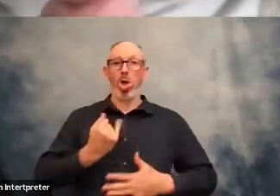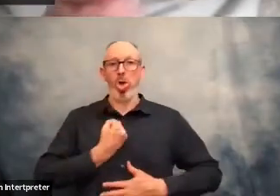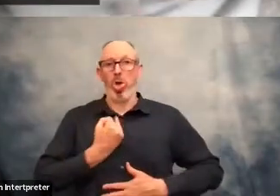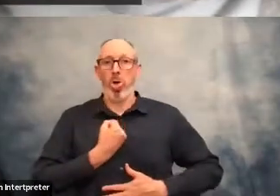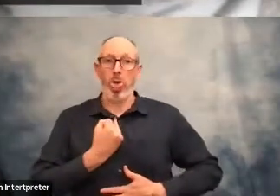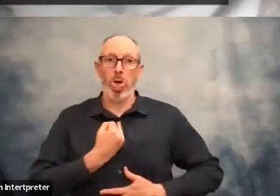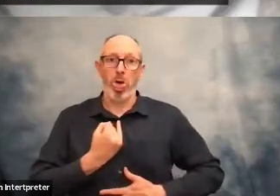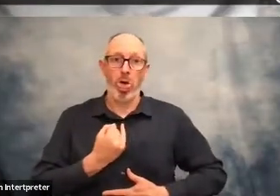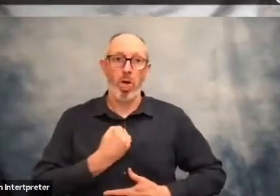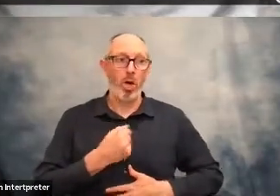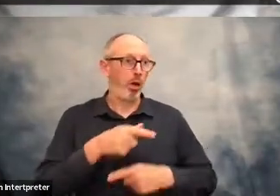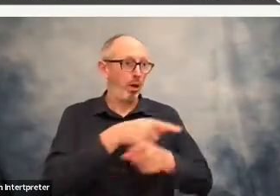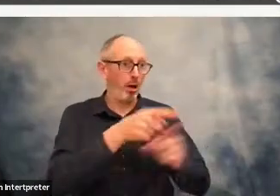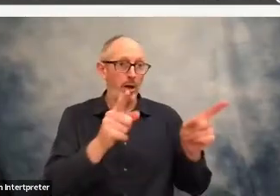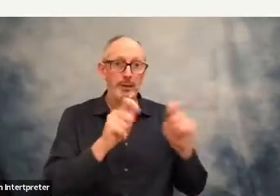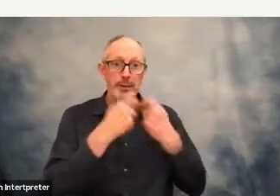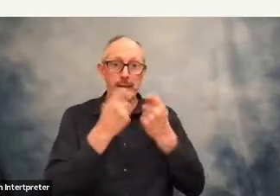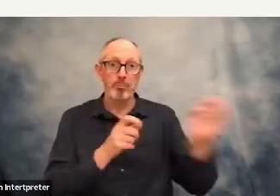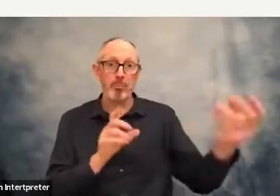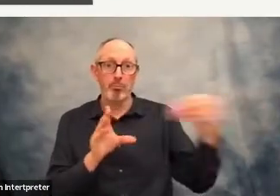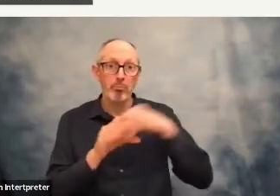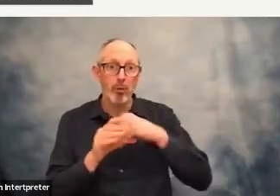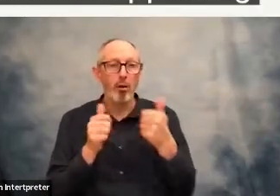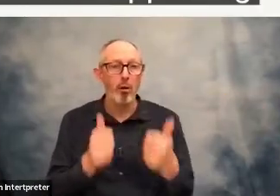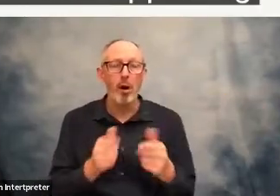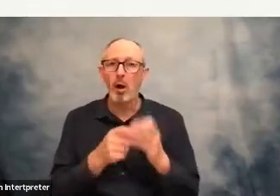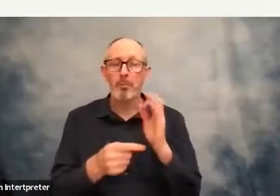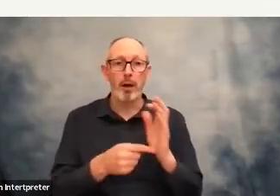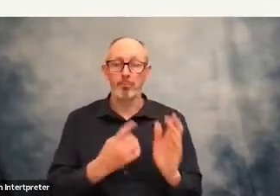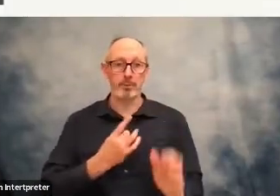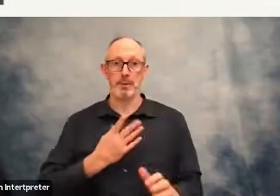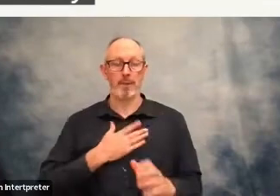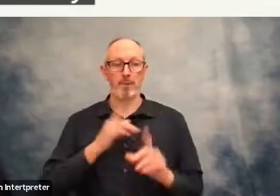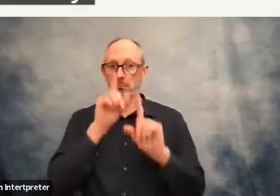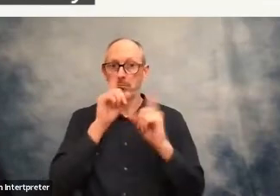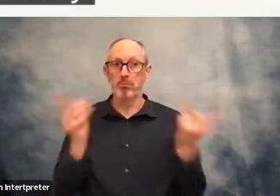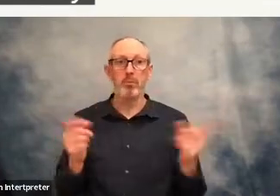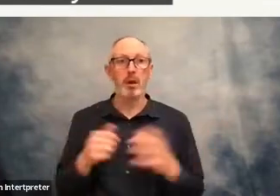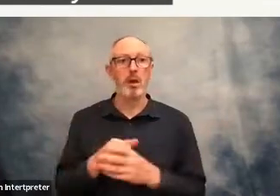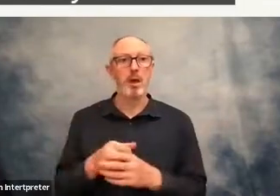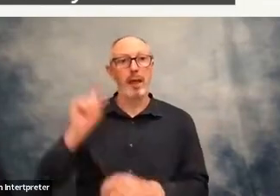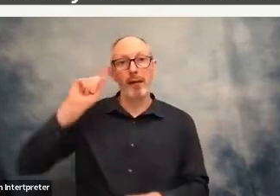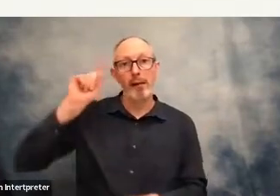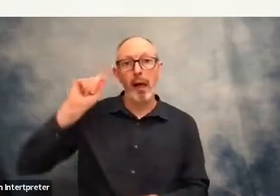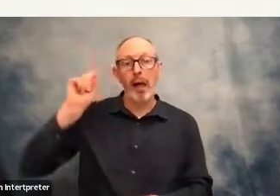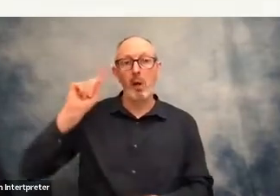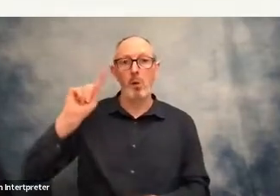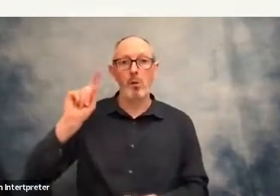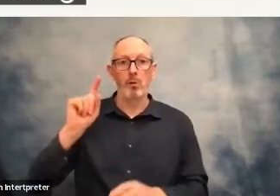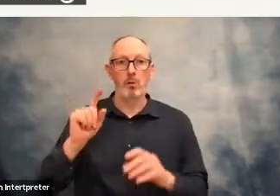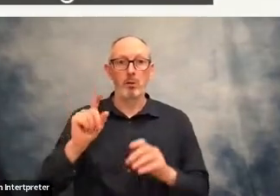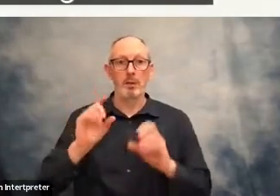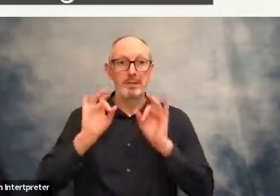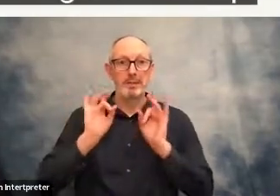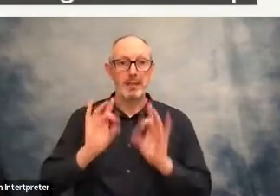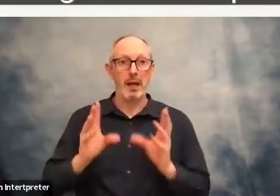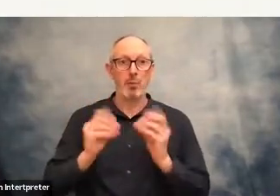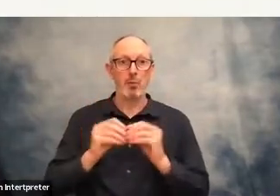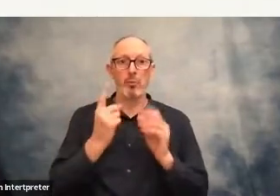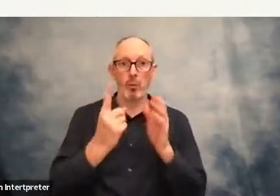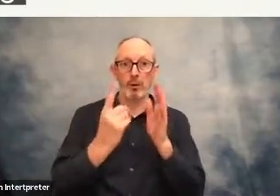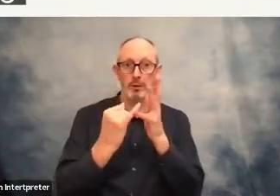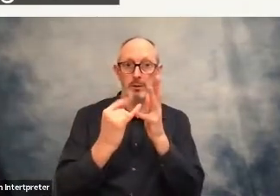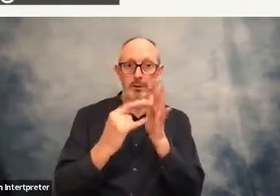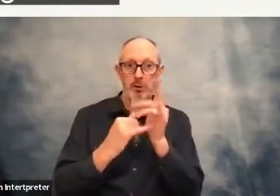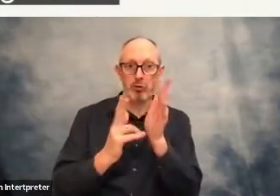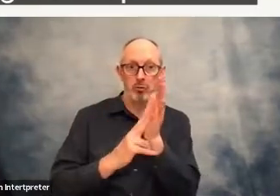team with us all week long. The tools and systems supporting pediatric therapy today start and end with a session, setting families up for failure